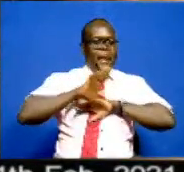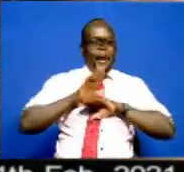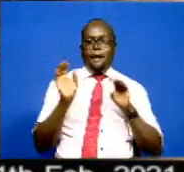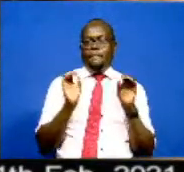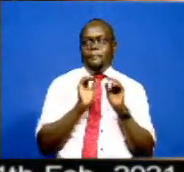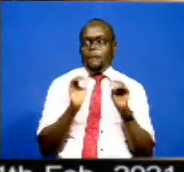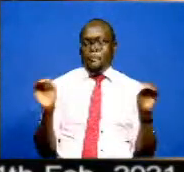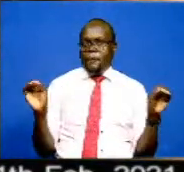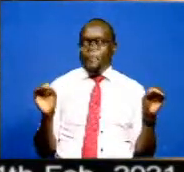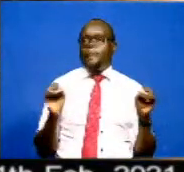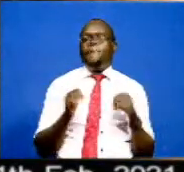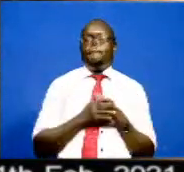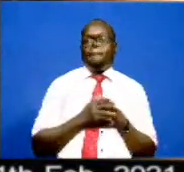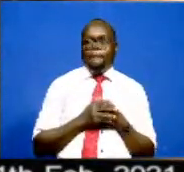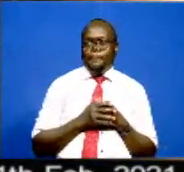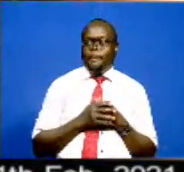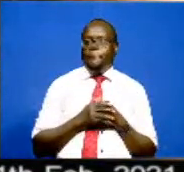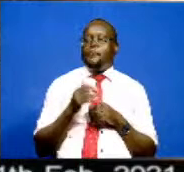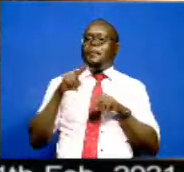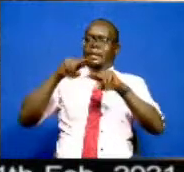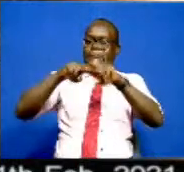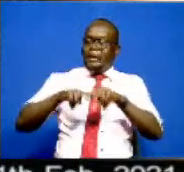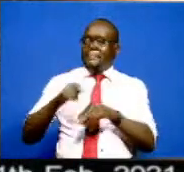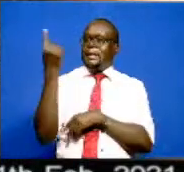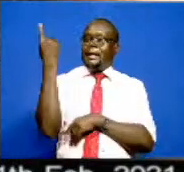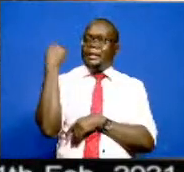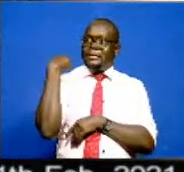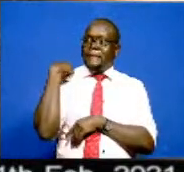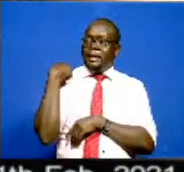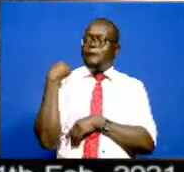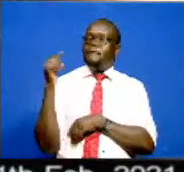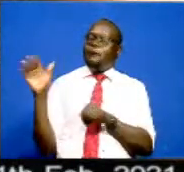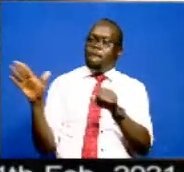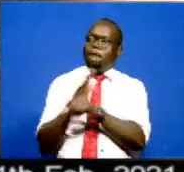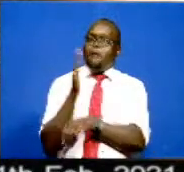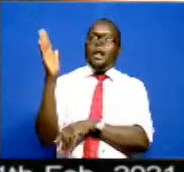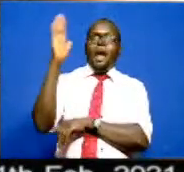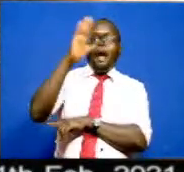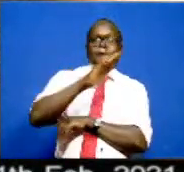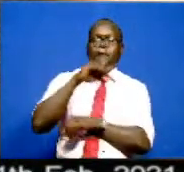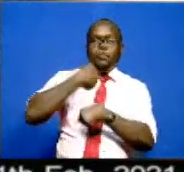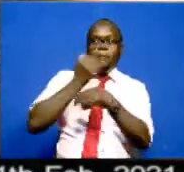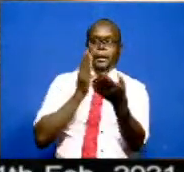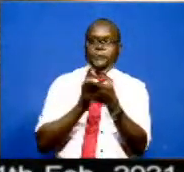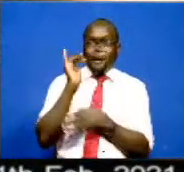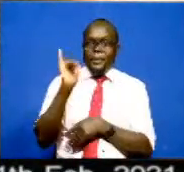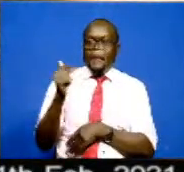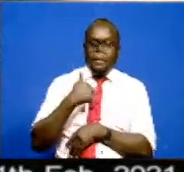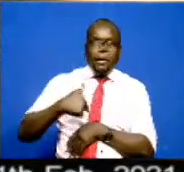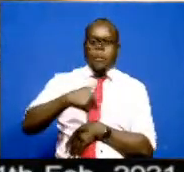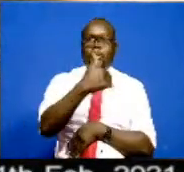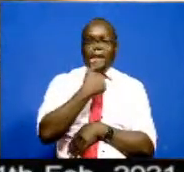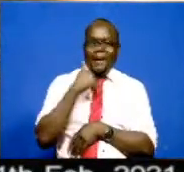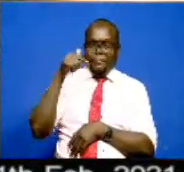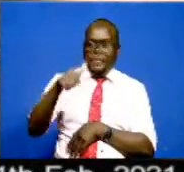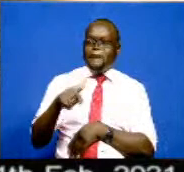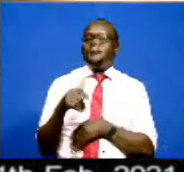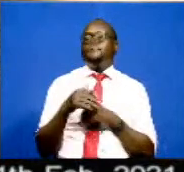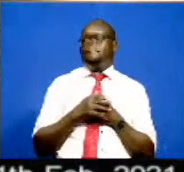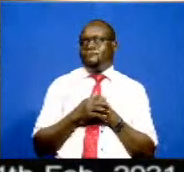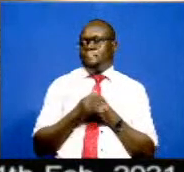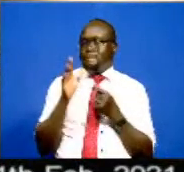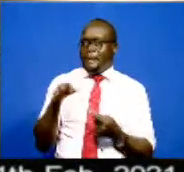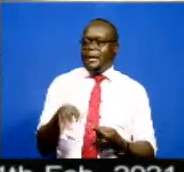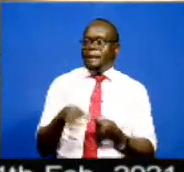Speaker. Honourable Speaker, we sat yesterday, the whole afternoon, Honourable Speaker, making sure that we have these committees in place,